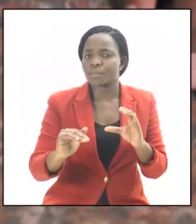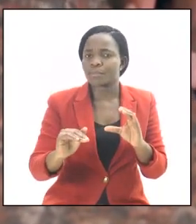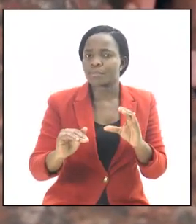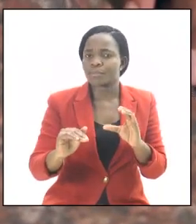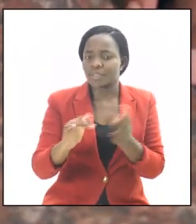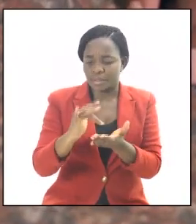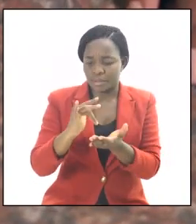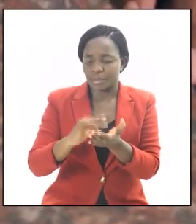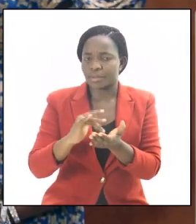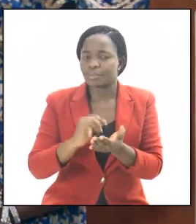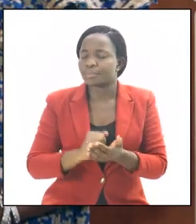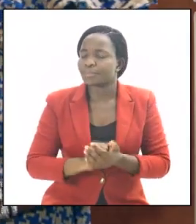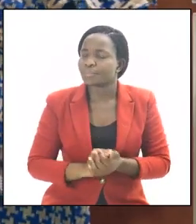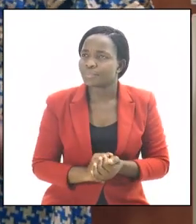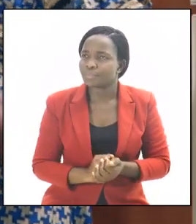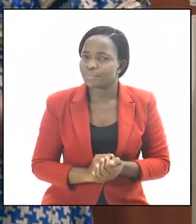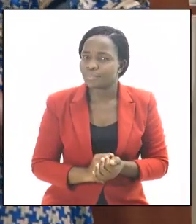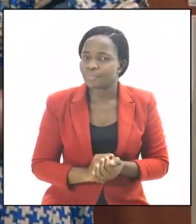circle.